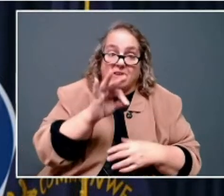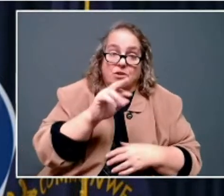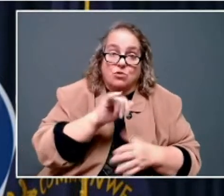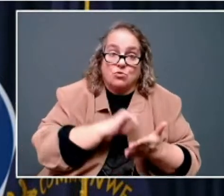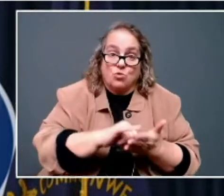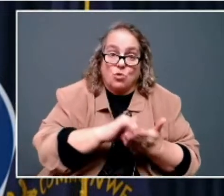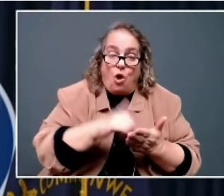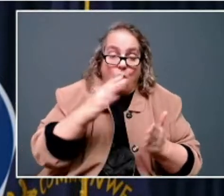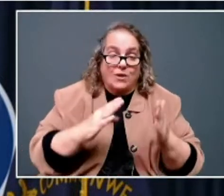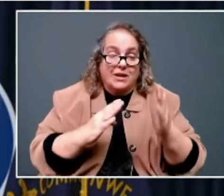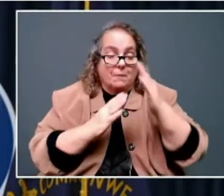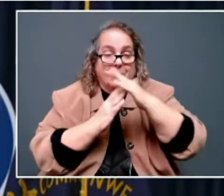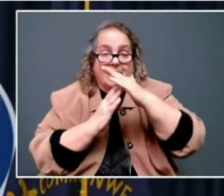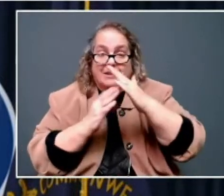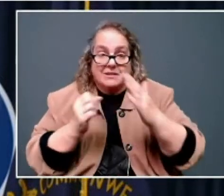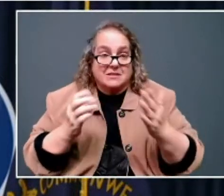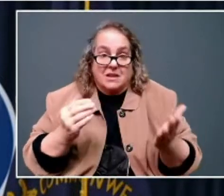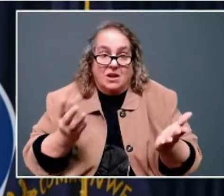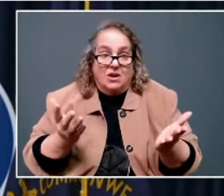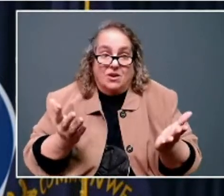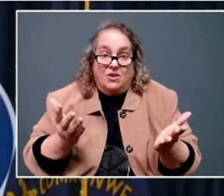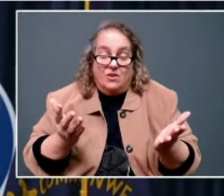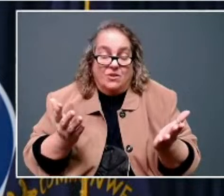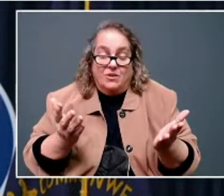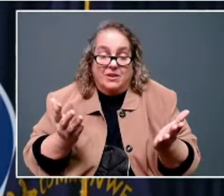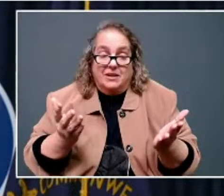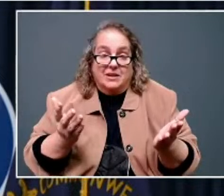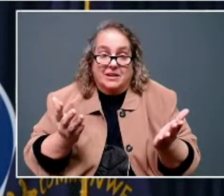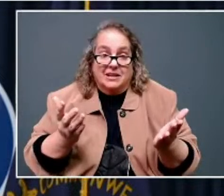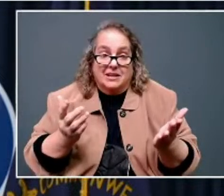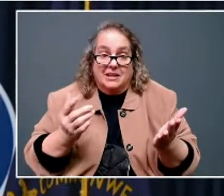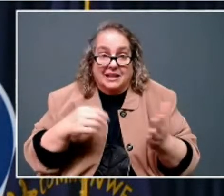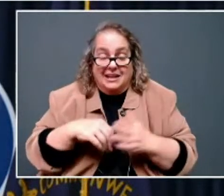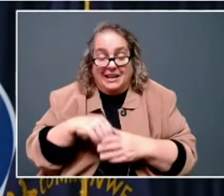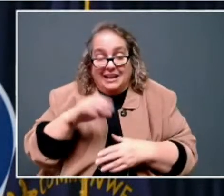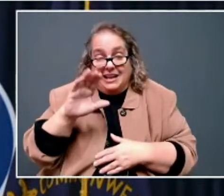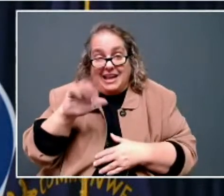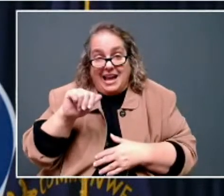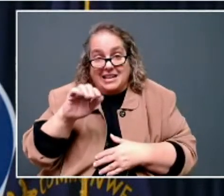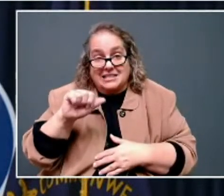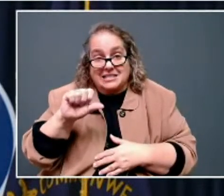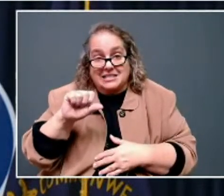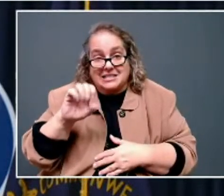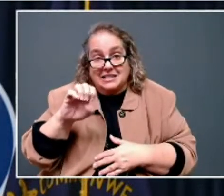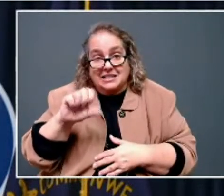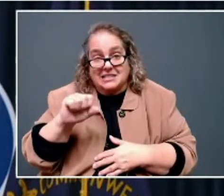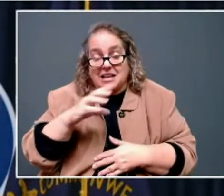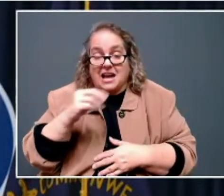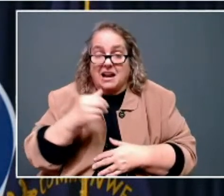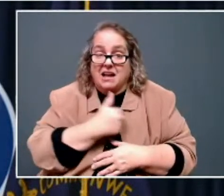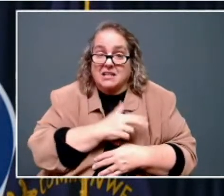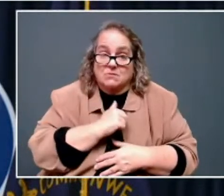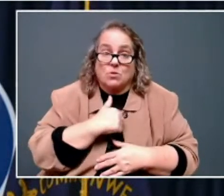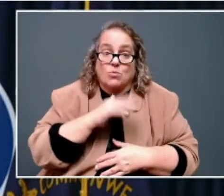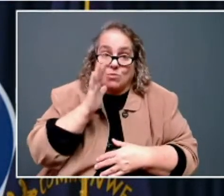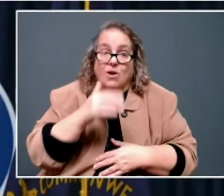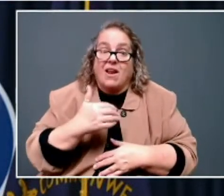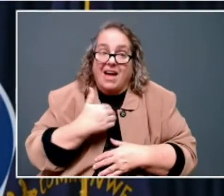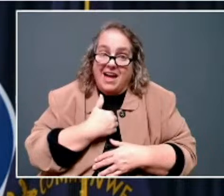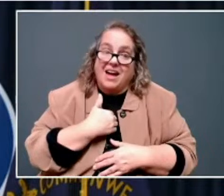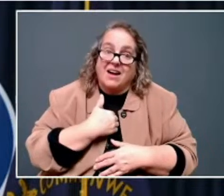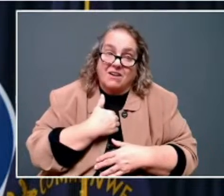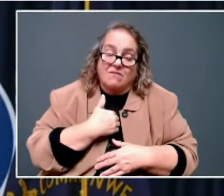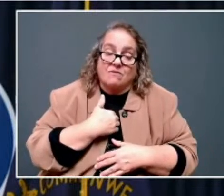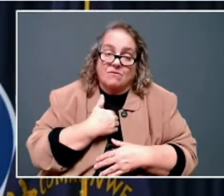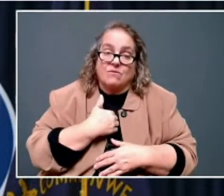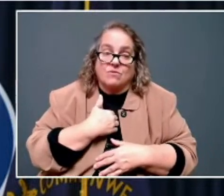going to have, in terms of cases and in terms of hospitalizations, we're going to have certainly a rough couple